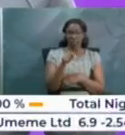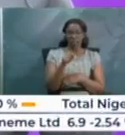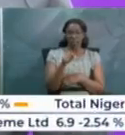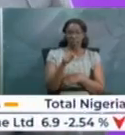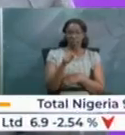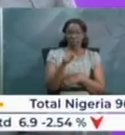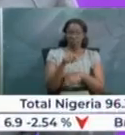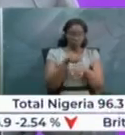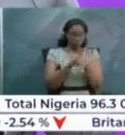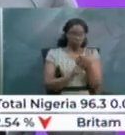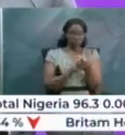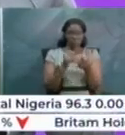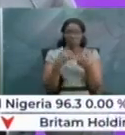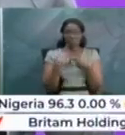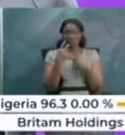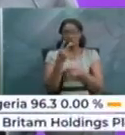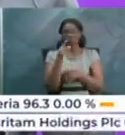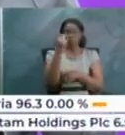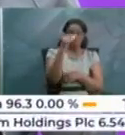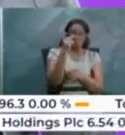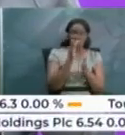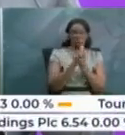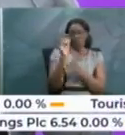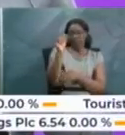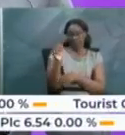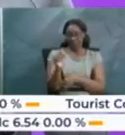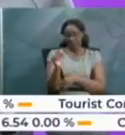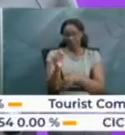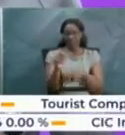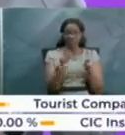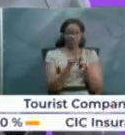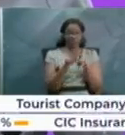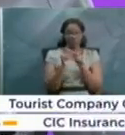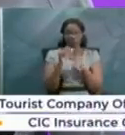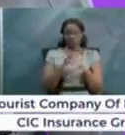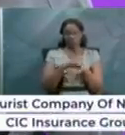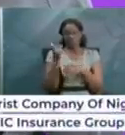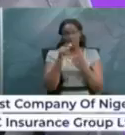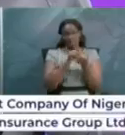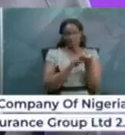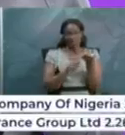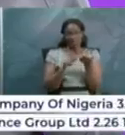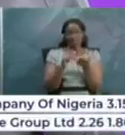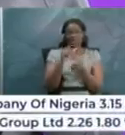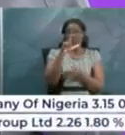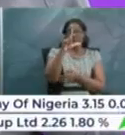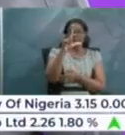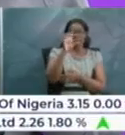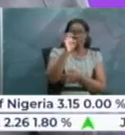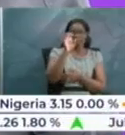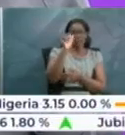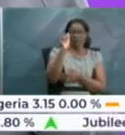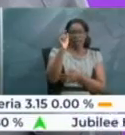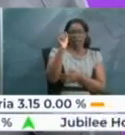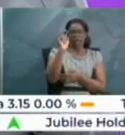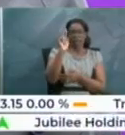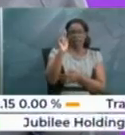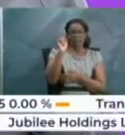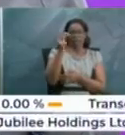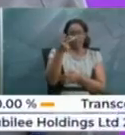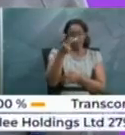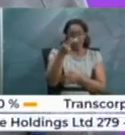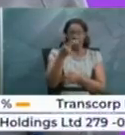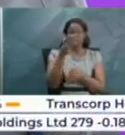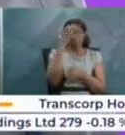the bracelet comes in two, the gold one and the silver one. Also, you can get another bracelet, the leather. There's a leather bracelet which is black